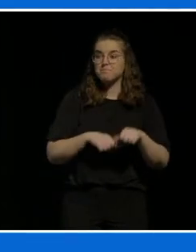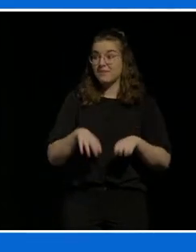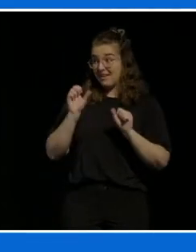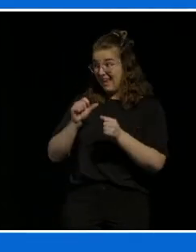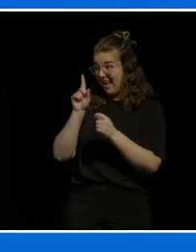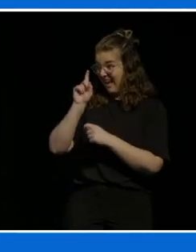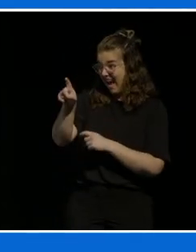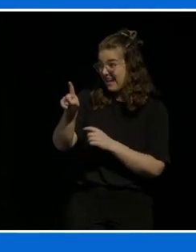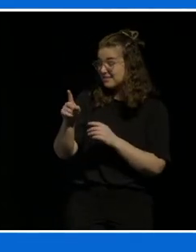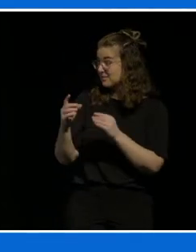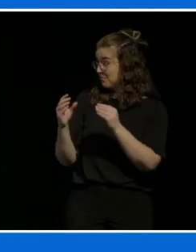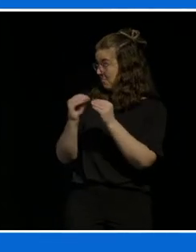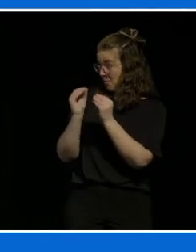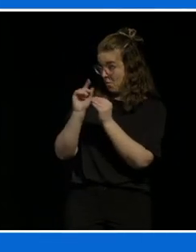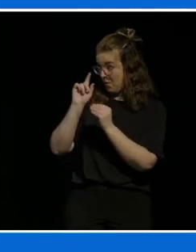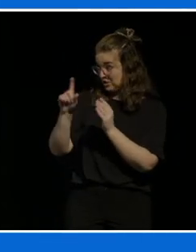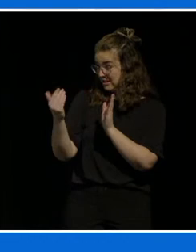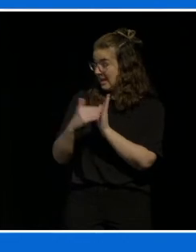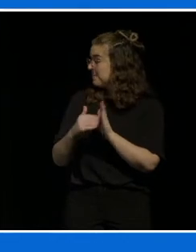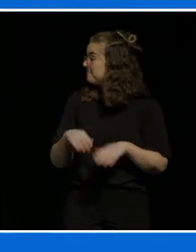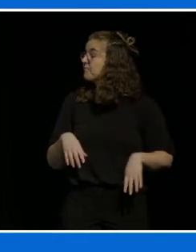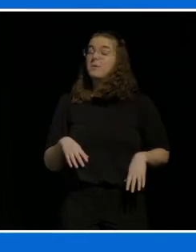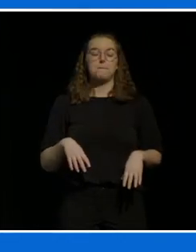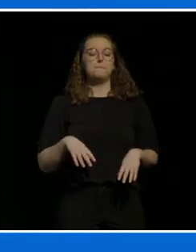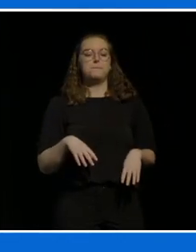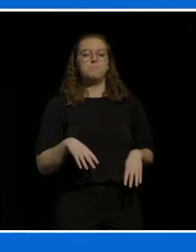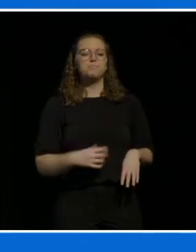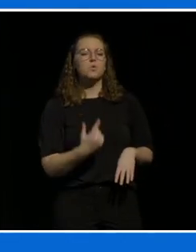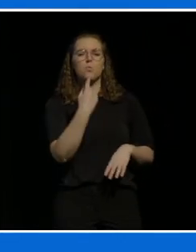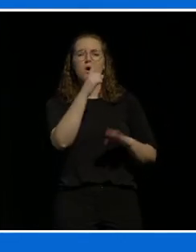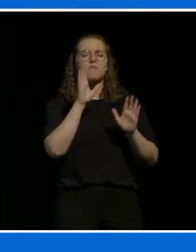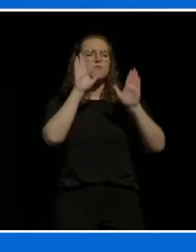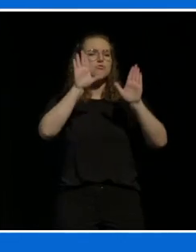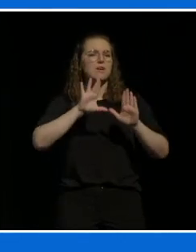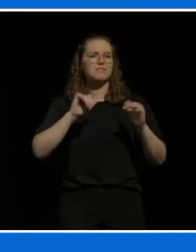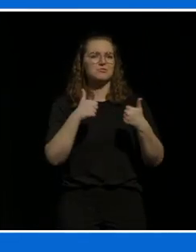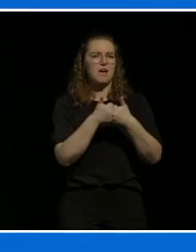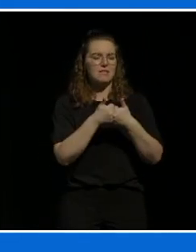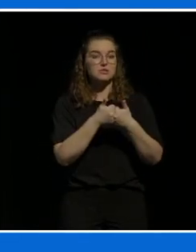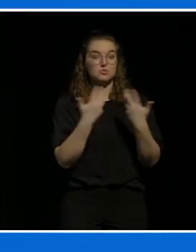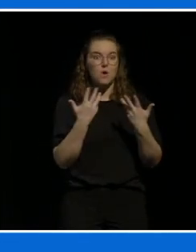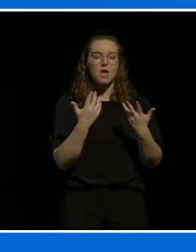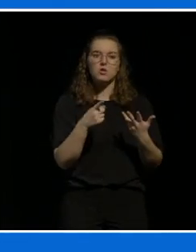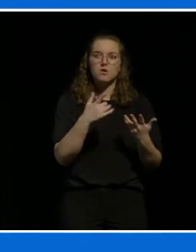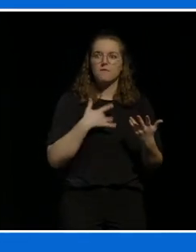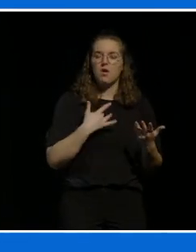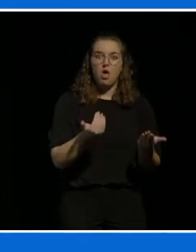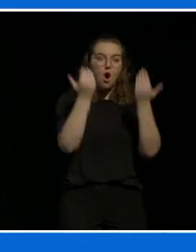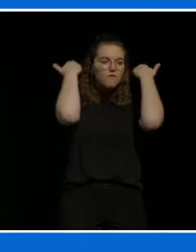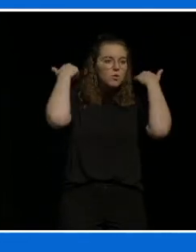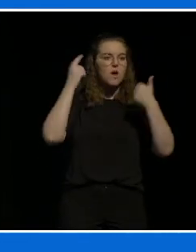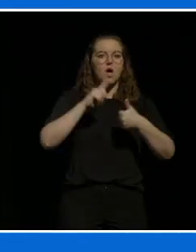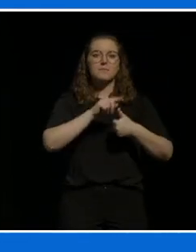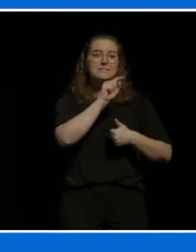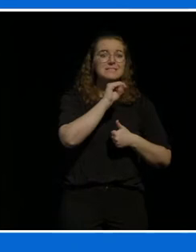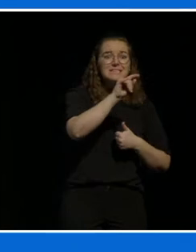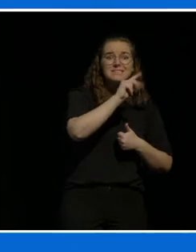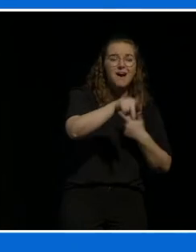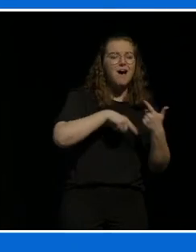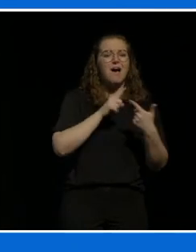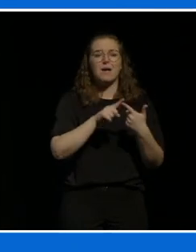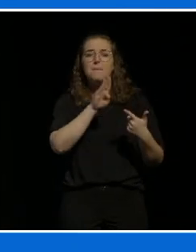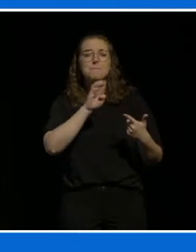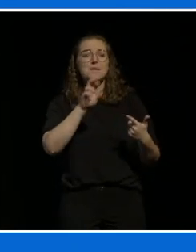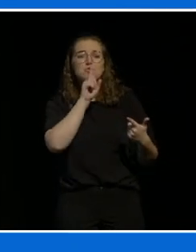follow-up question to you two? So one of the greatest challenges I think that youth find is this digital overwhelm. There's TikTok, there's Be Real, there's